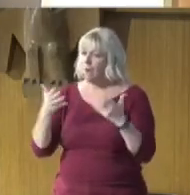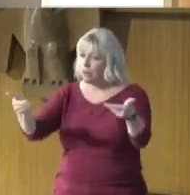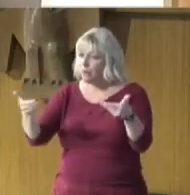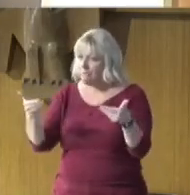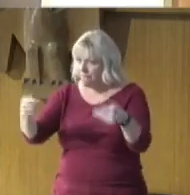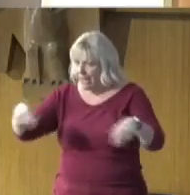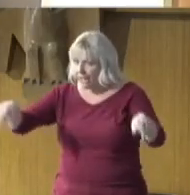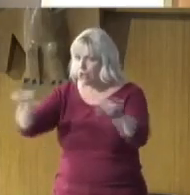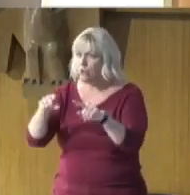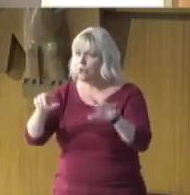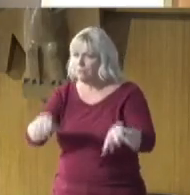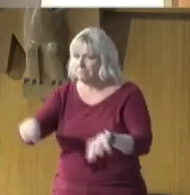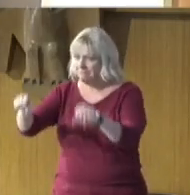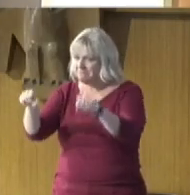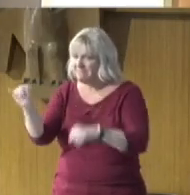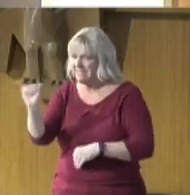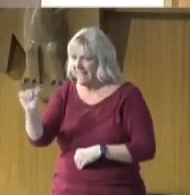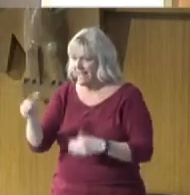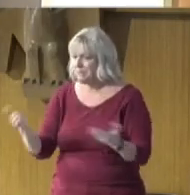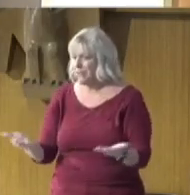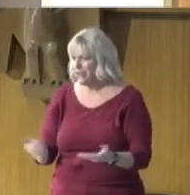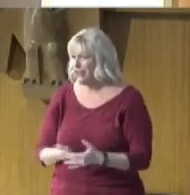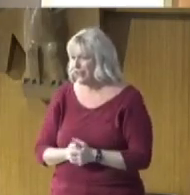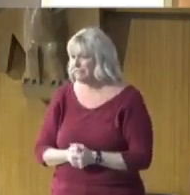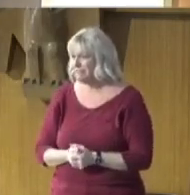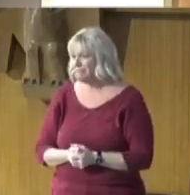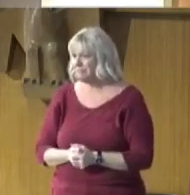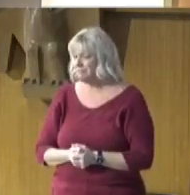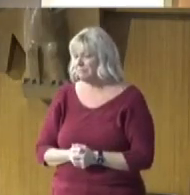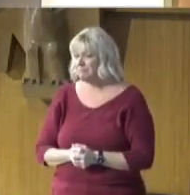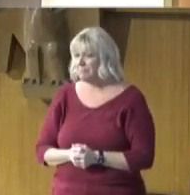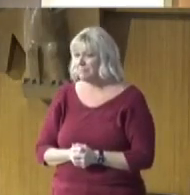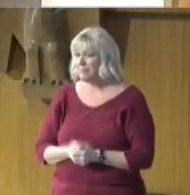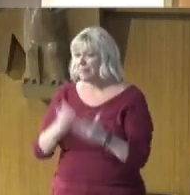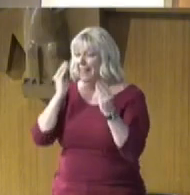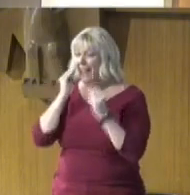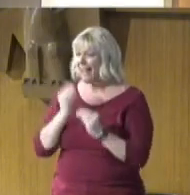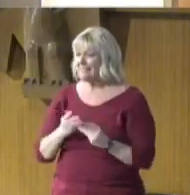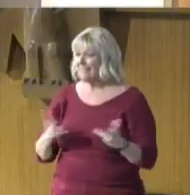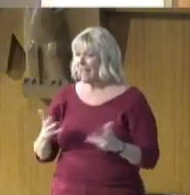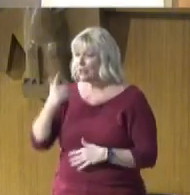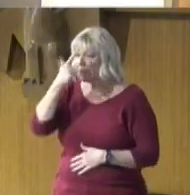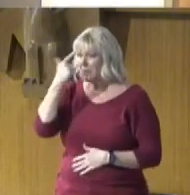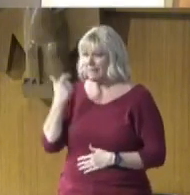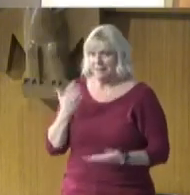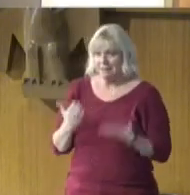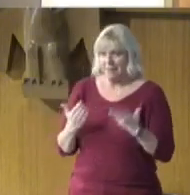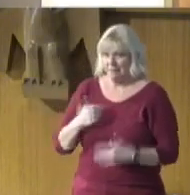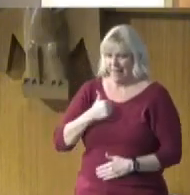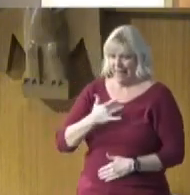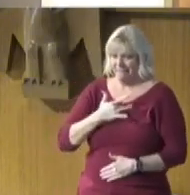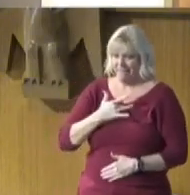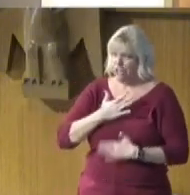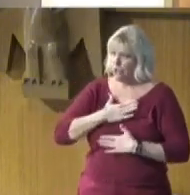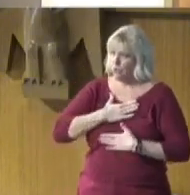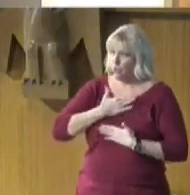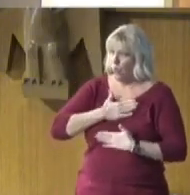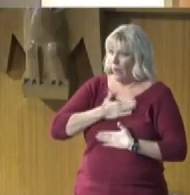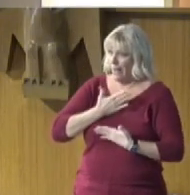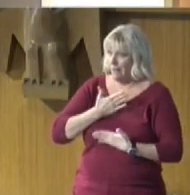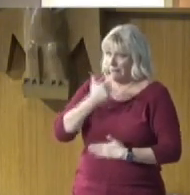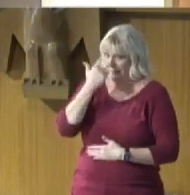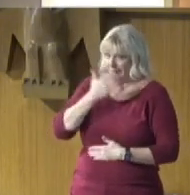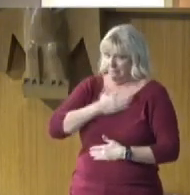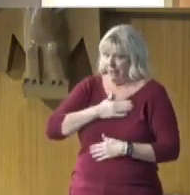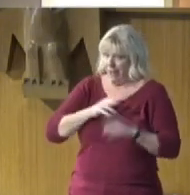holding something similar. Now, I tell you this because even though I may be feeling joy instead of heartache because my candidate